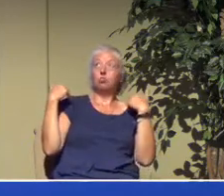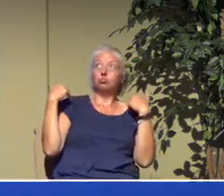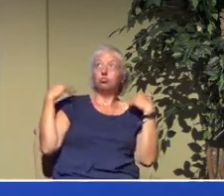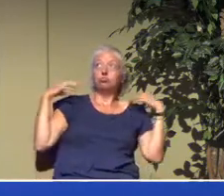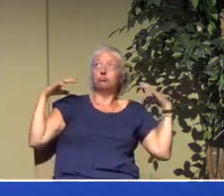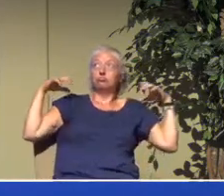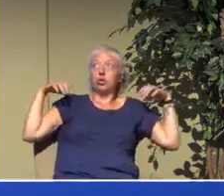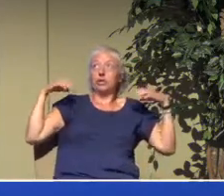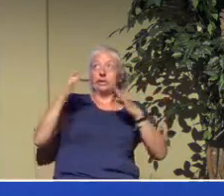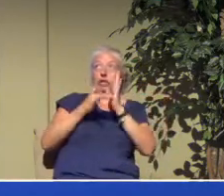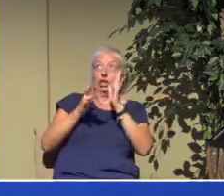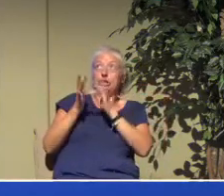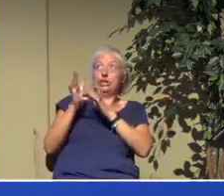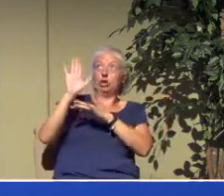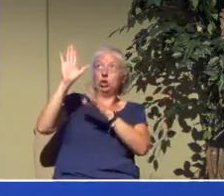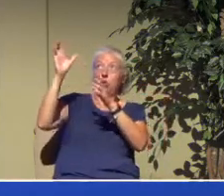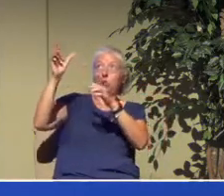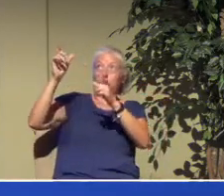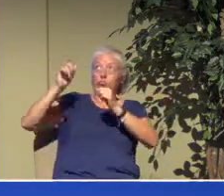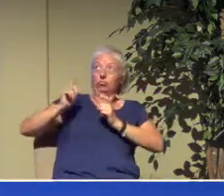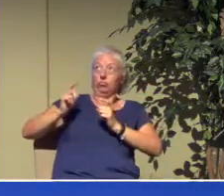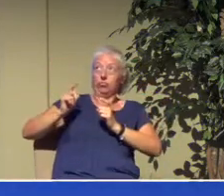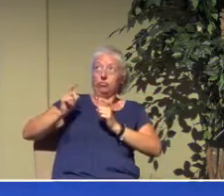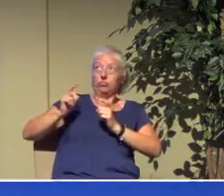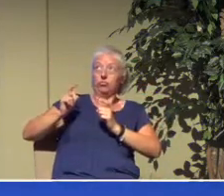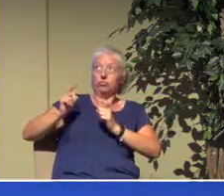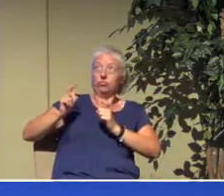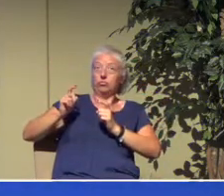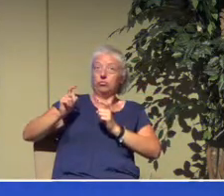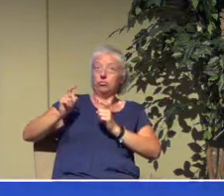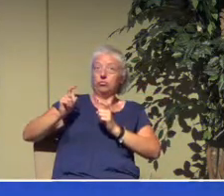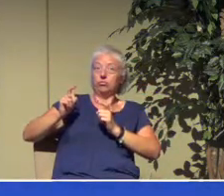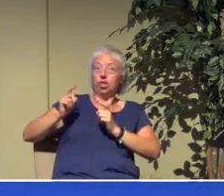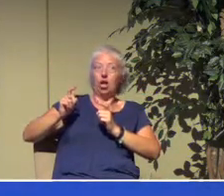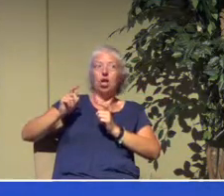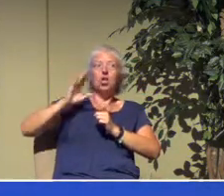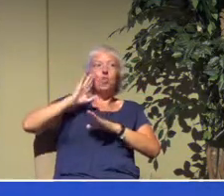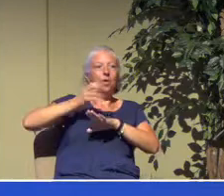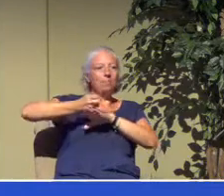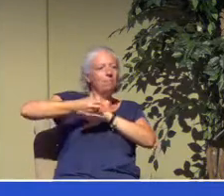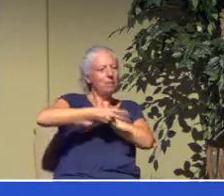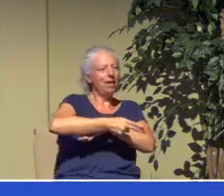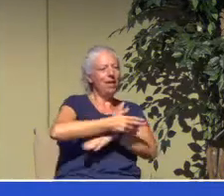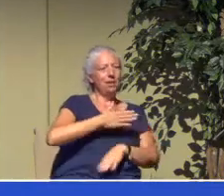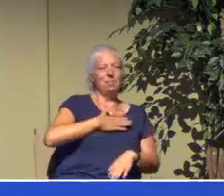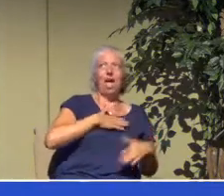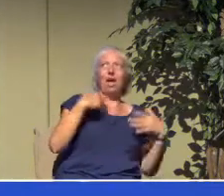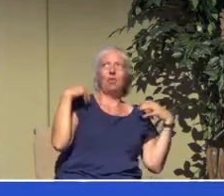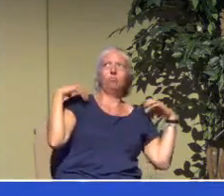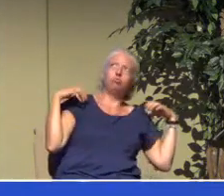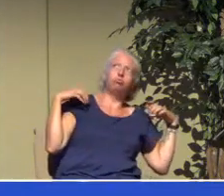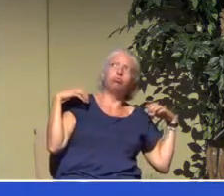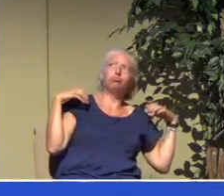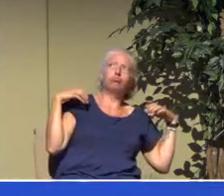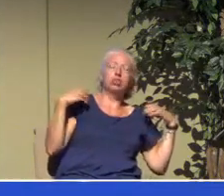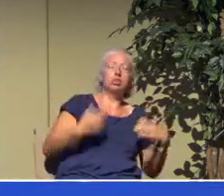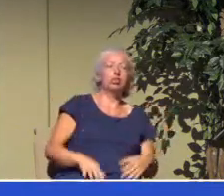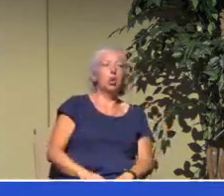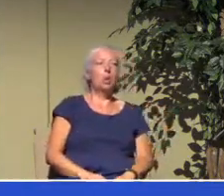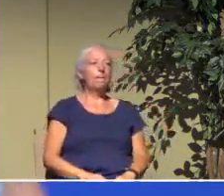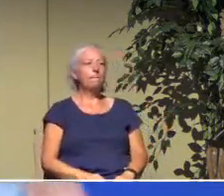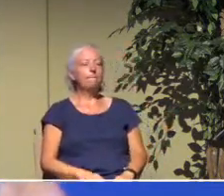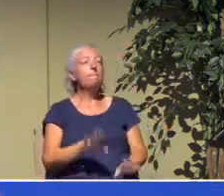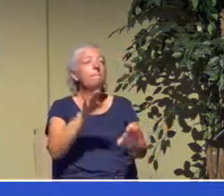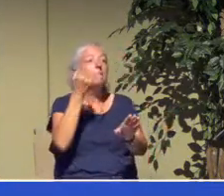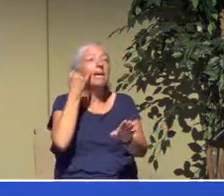yoke, which he promises is so much better than my own? Now, what's going to happen? Let's say you say